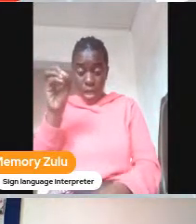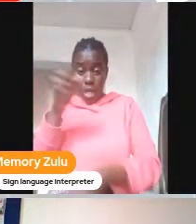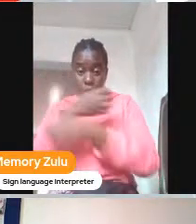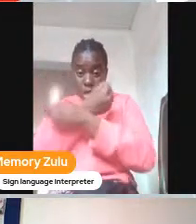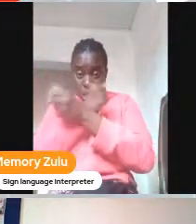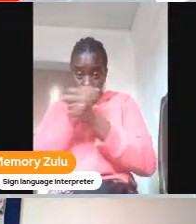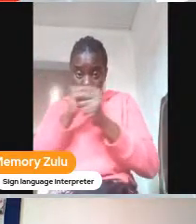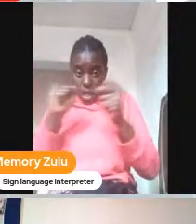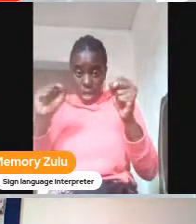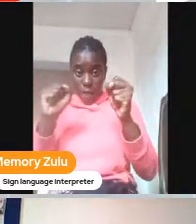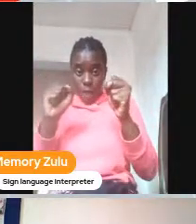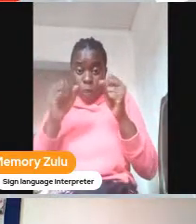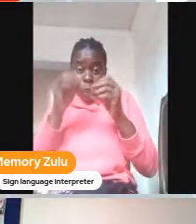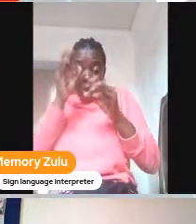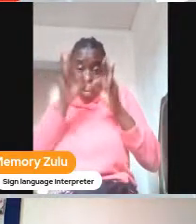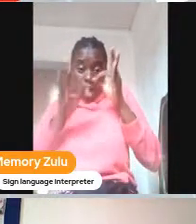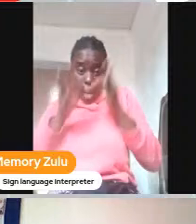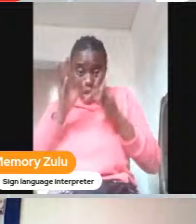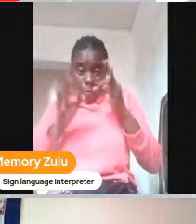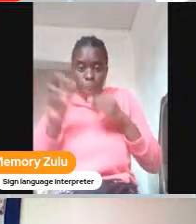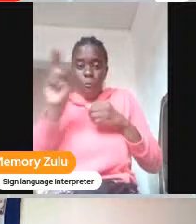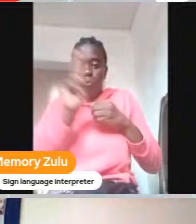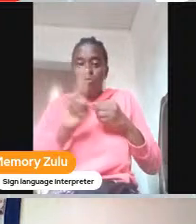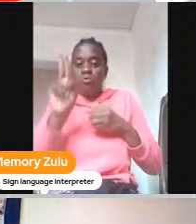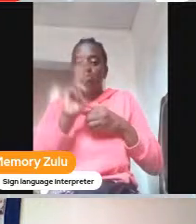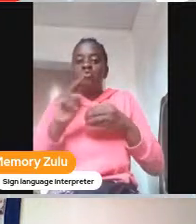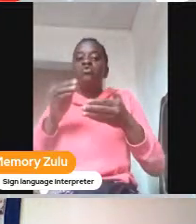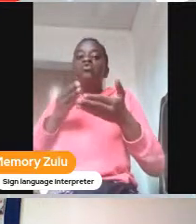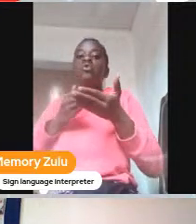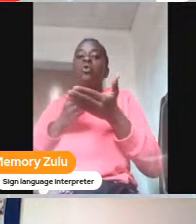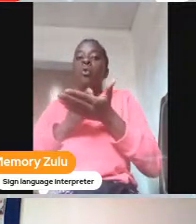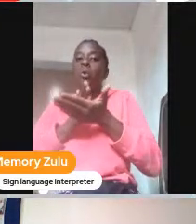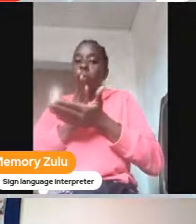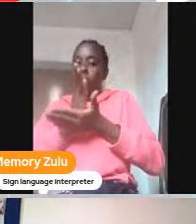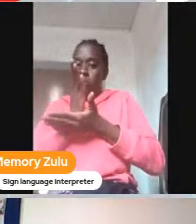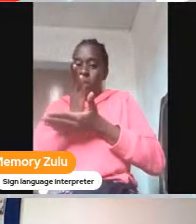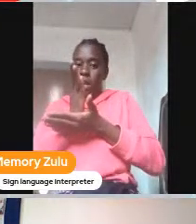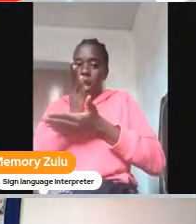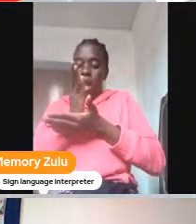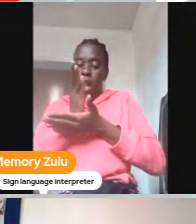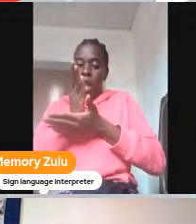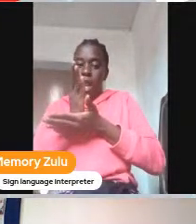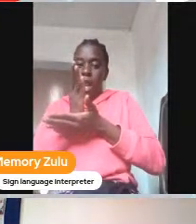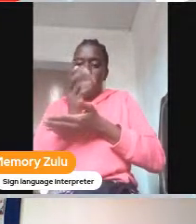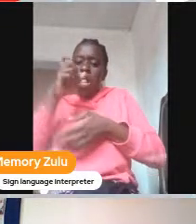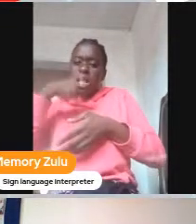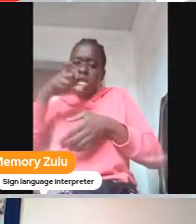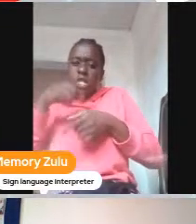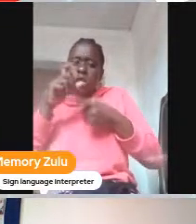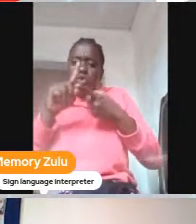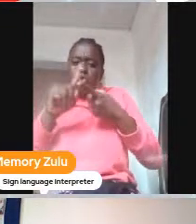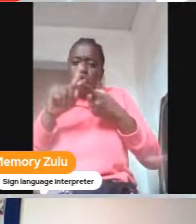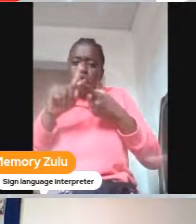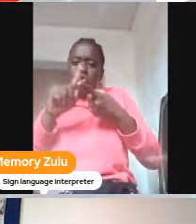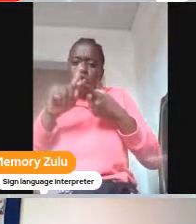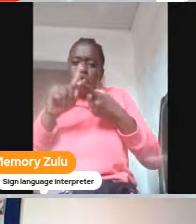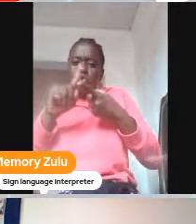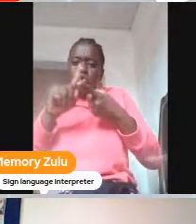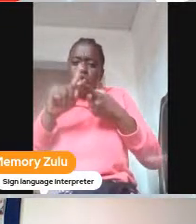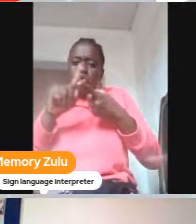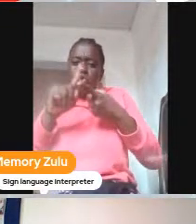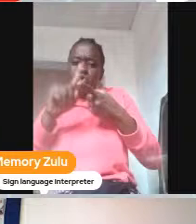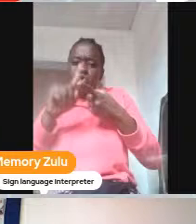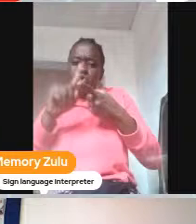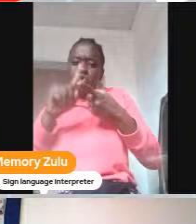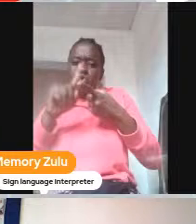date. Definitely, if you haven't checked, you use an expired condom, it will not protect you. Then, in terms of opening, there's a procedure on how